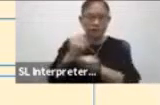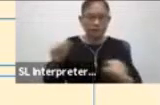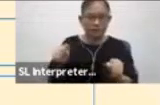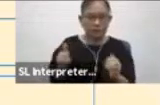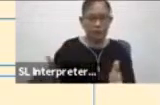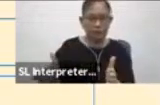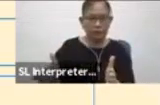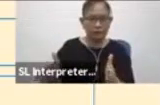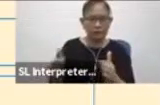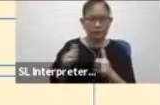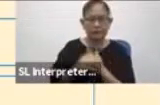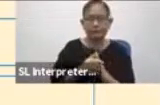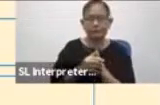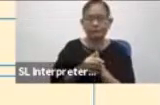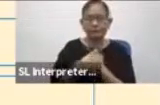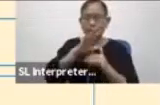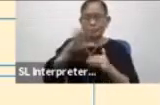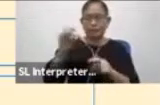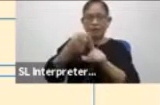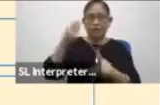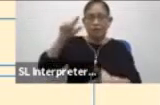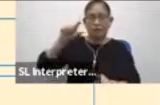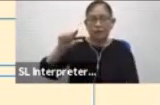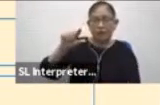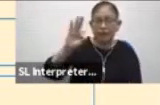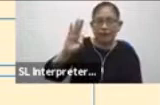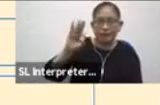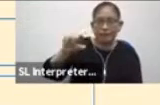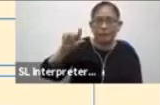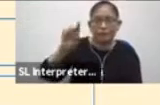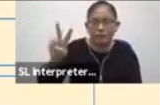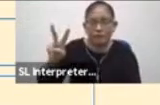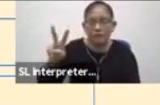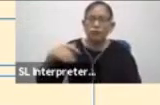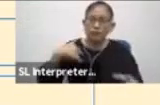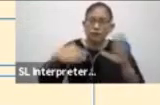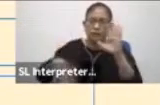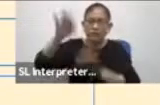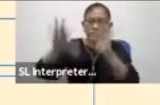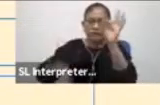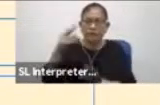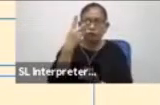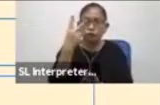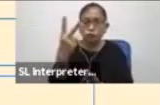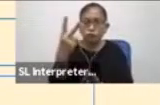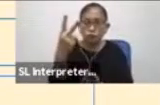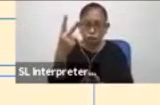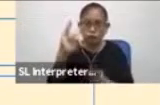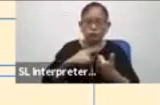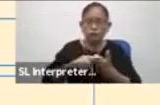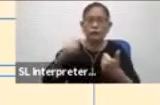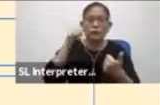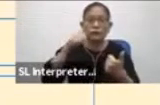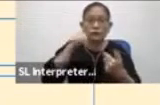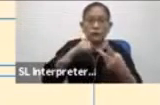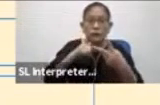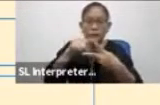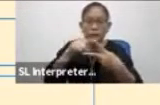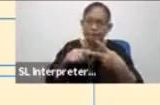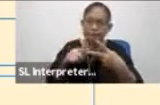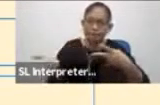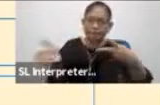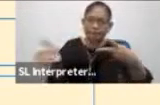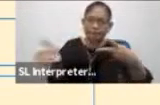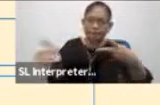pregnancy. From the FGD, we found two cases of adolescent girls who died due to